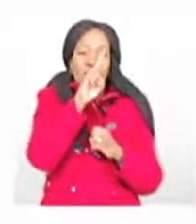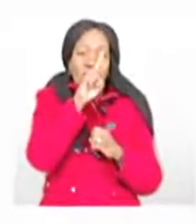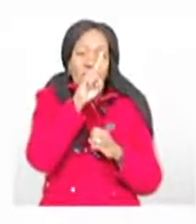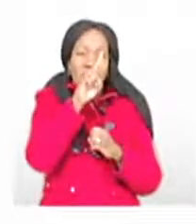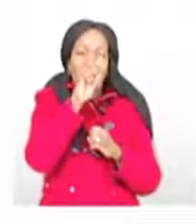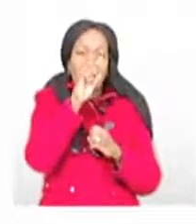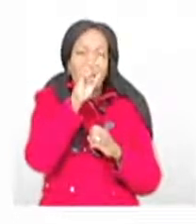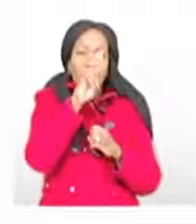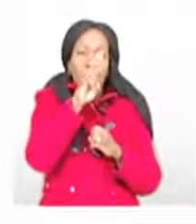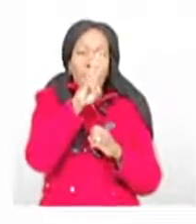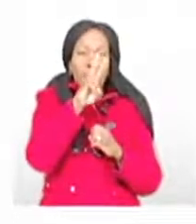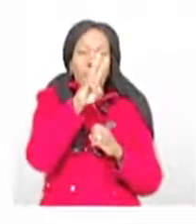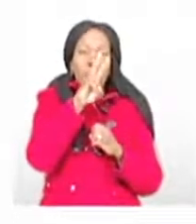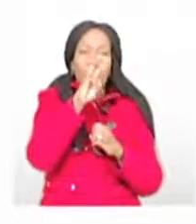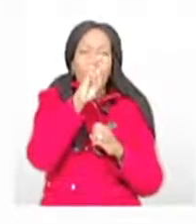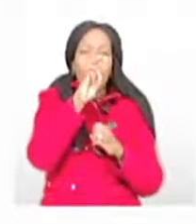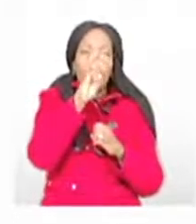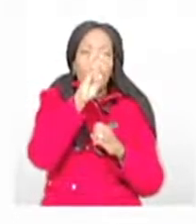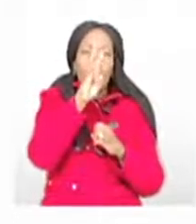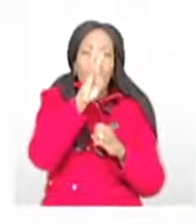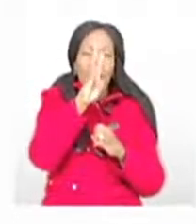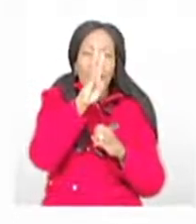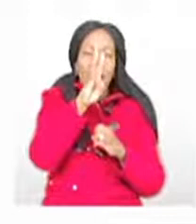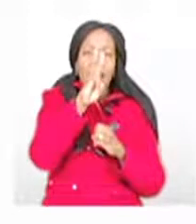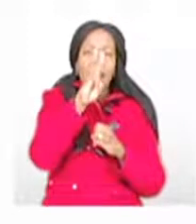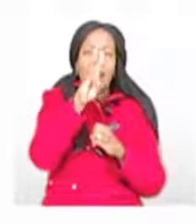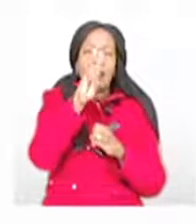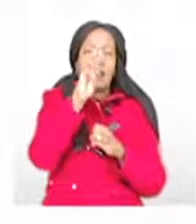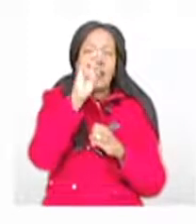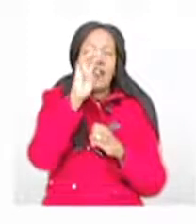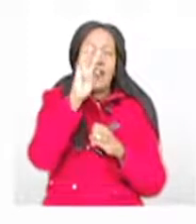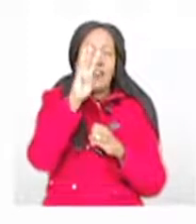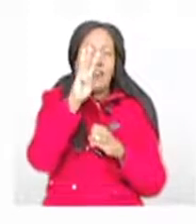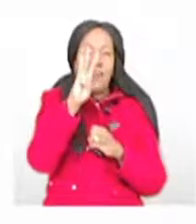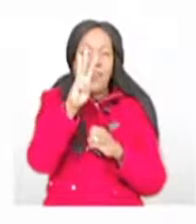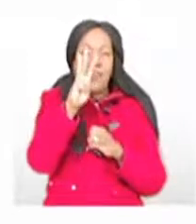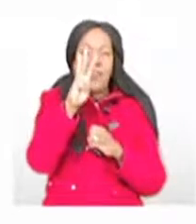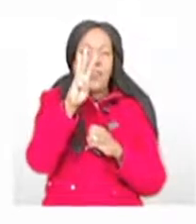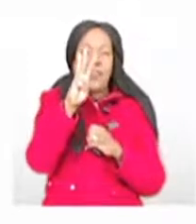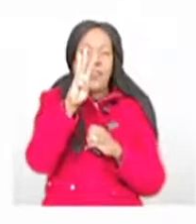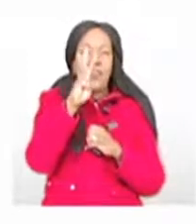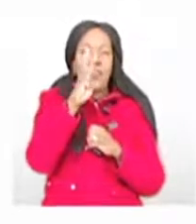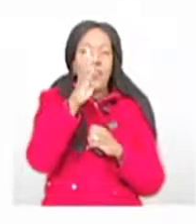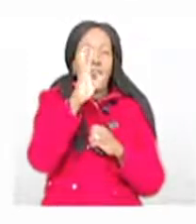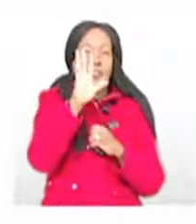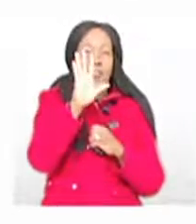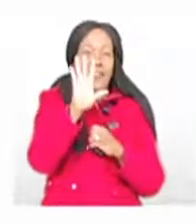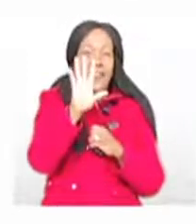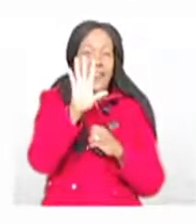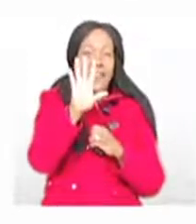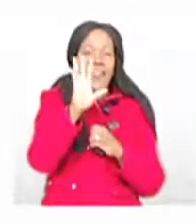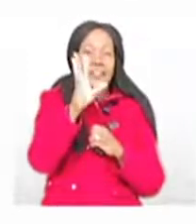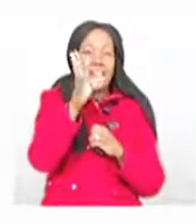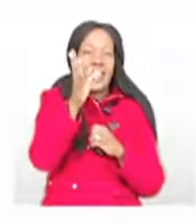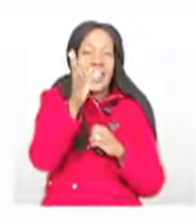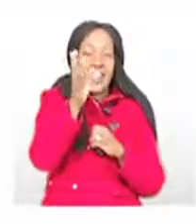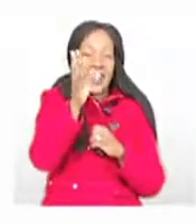1, 2, 3, 4,